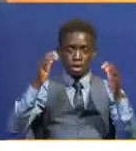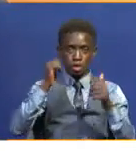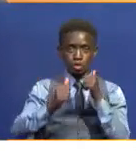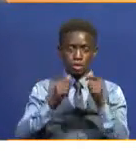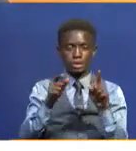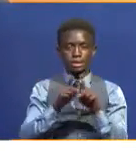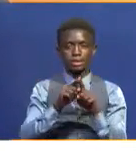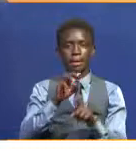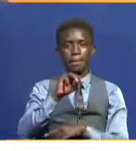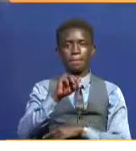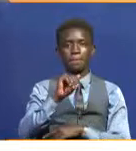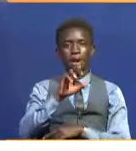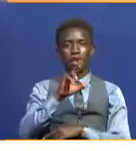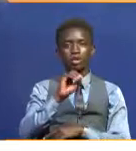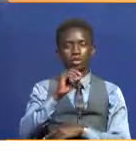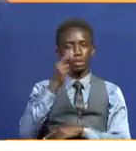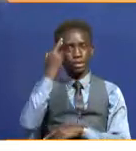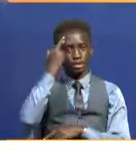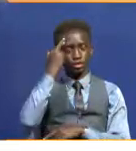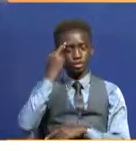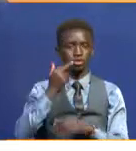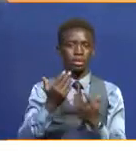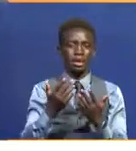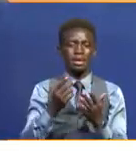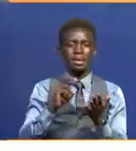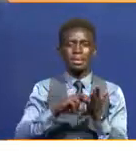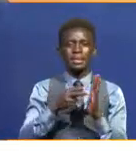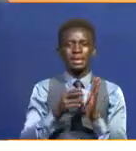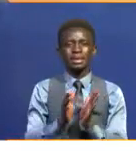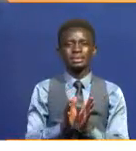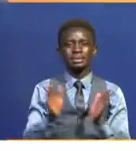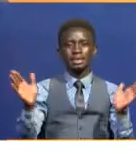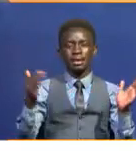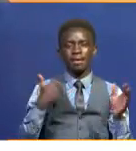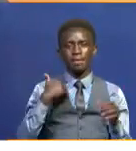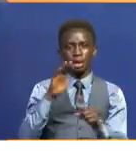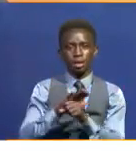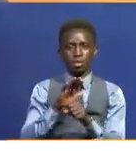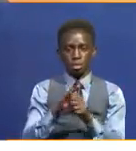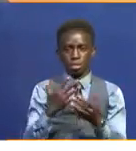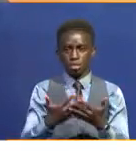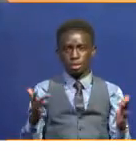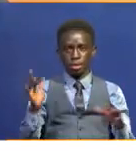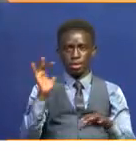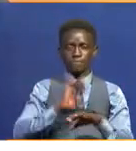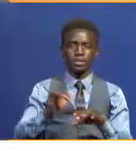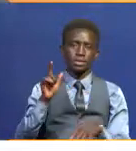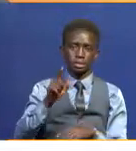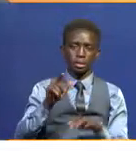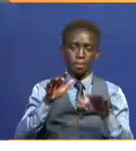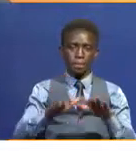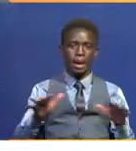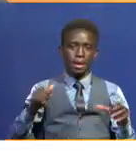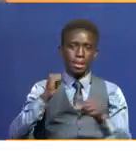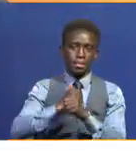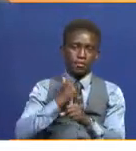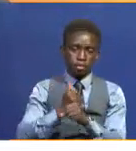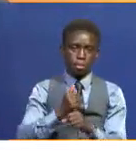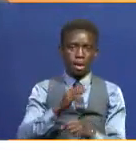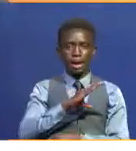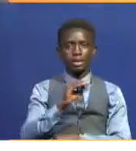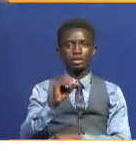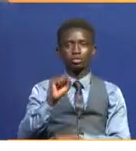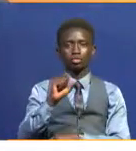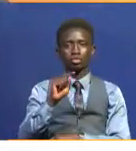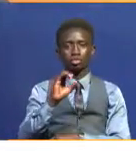I started with. So that's generally, it's a lot of things that affect market performance and stock performance. And on bonds, the same